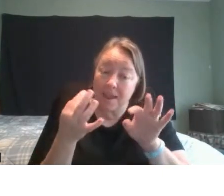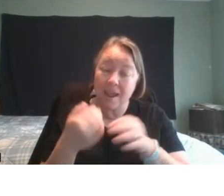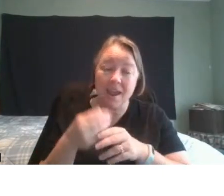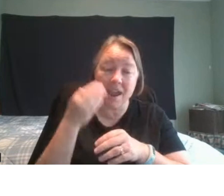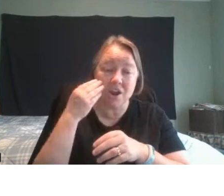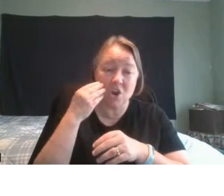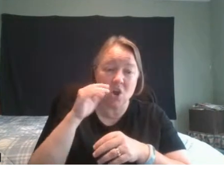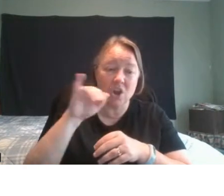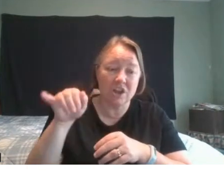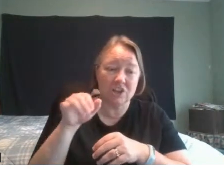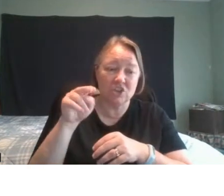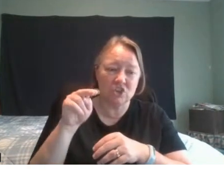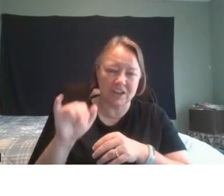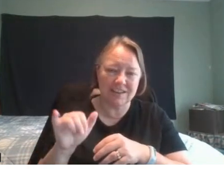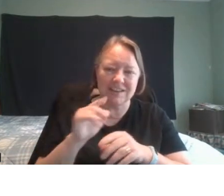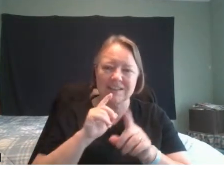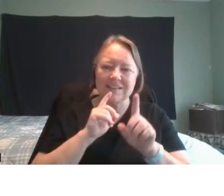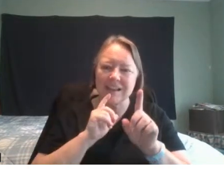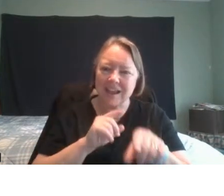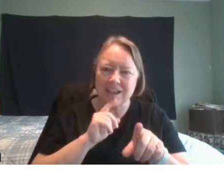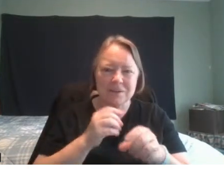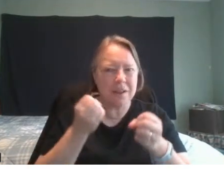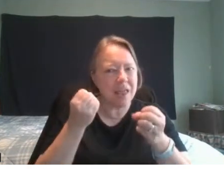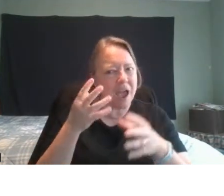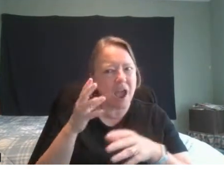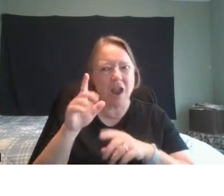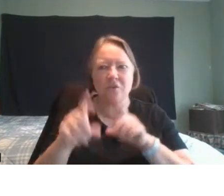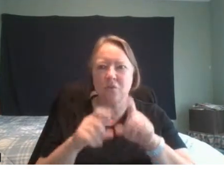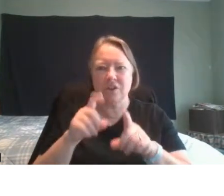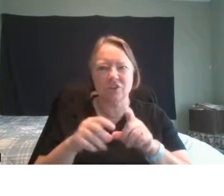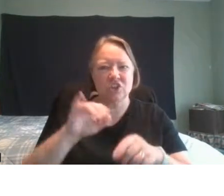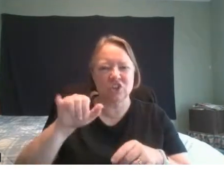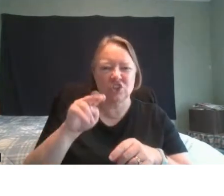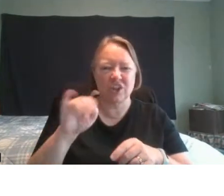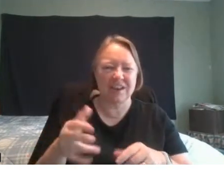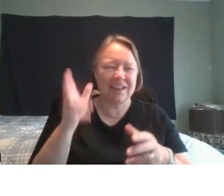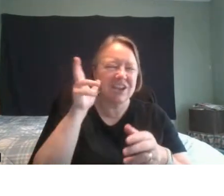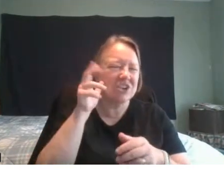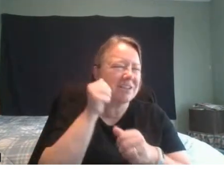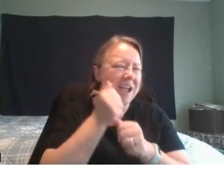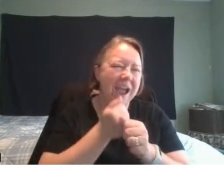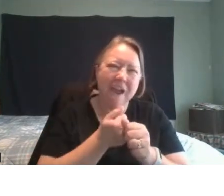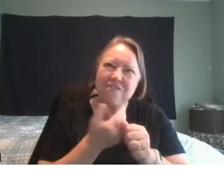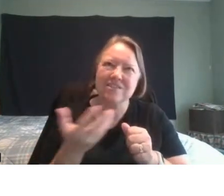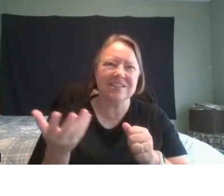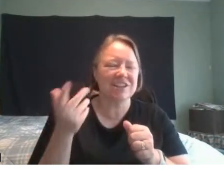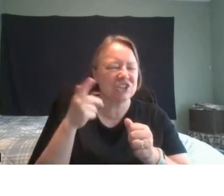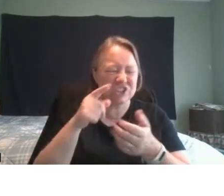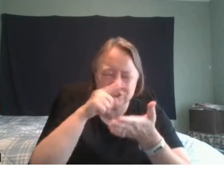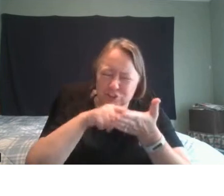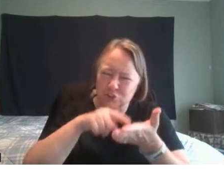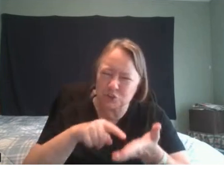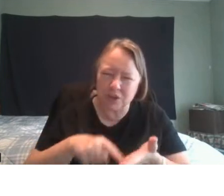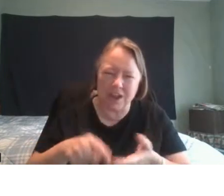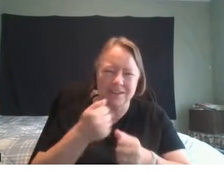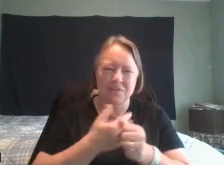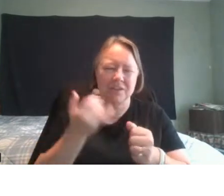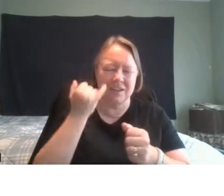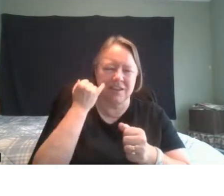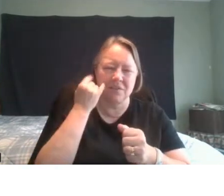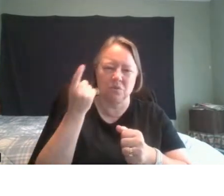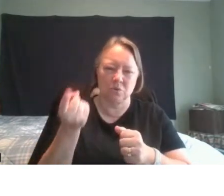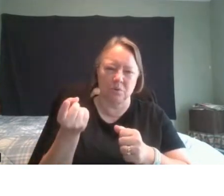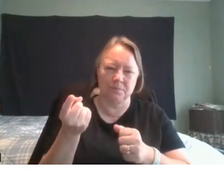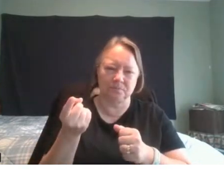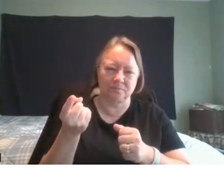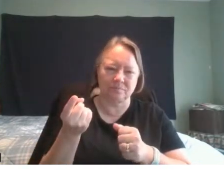Jenny is answering a lot of the questions. Jenny listens to every single thing. She keeps track of everything. If you put it